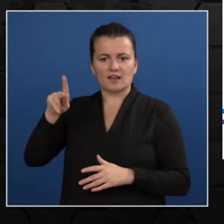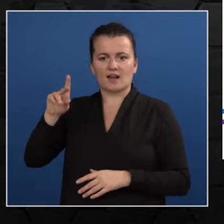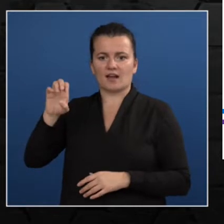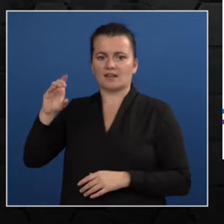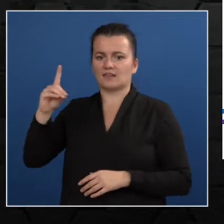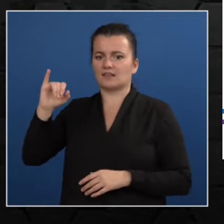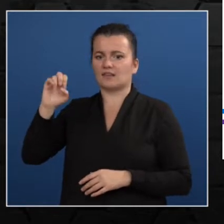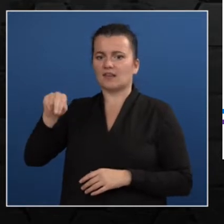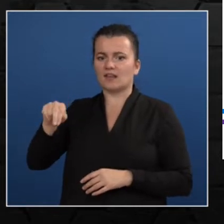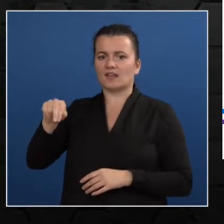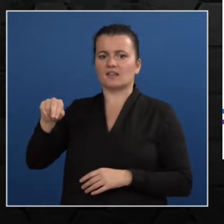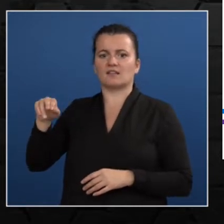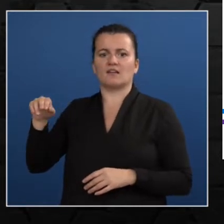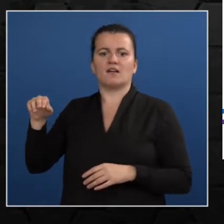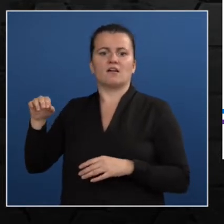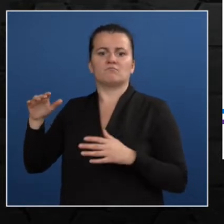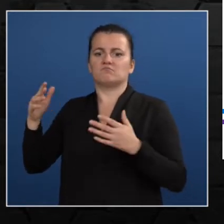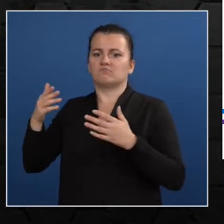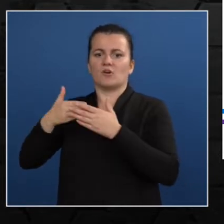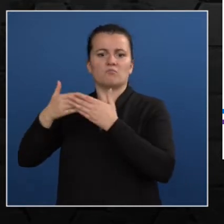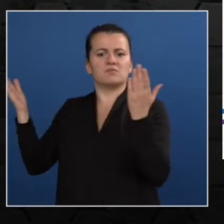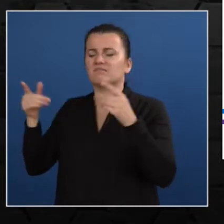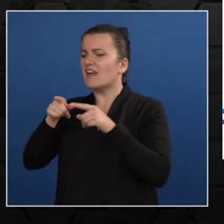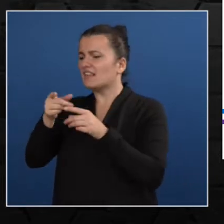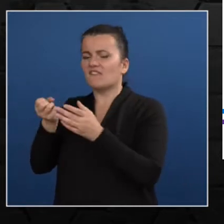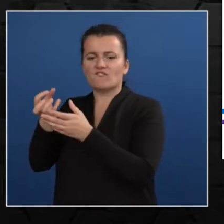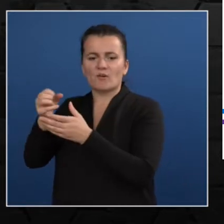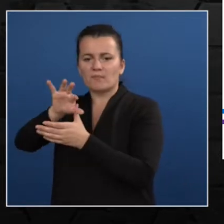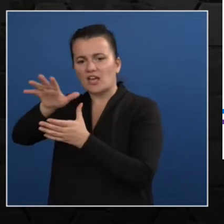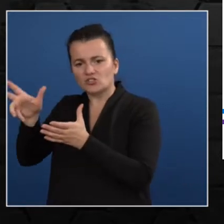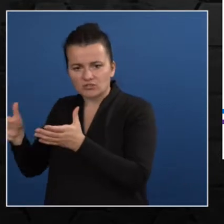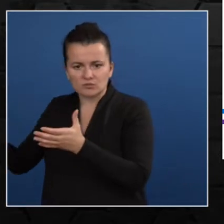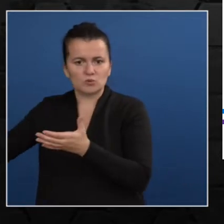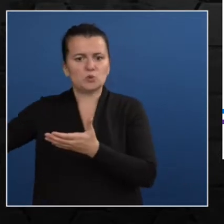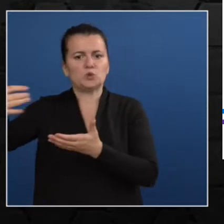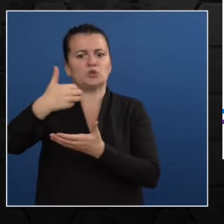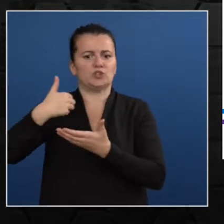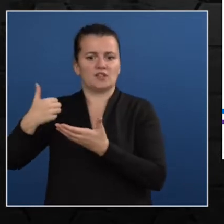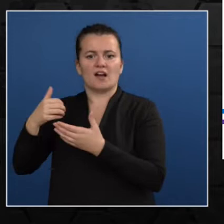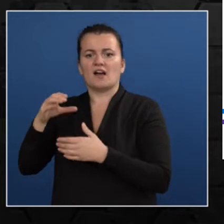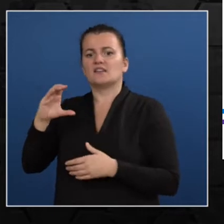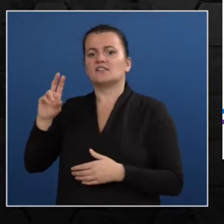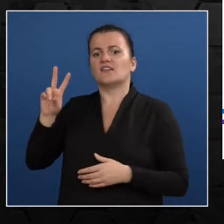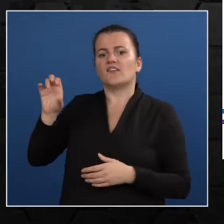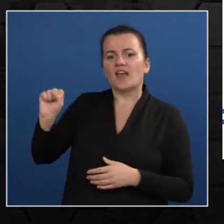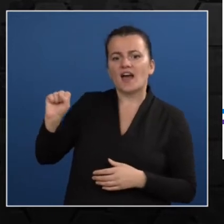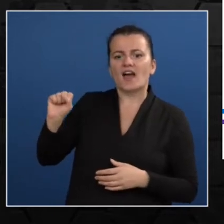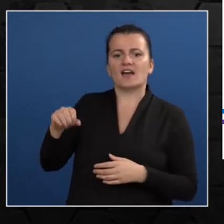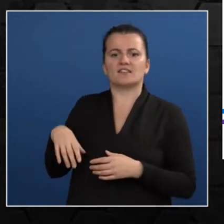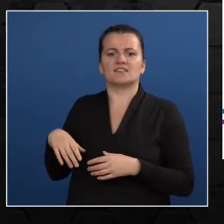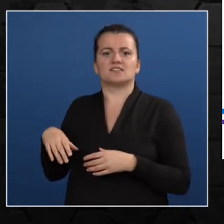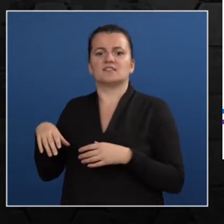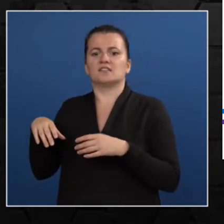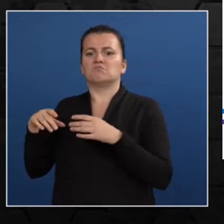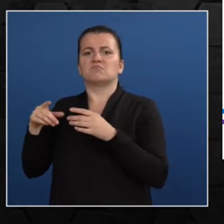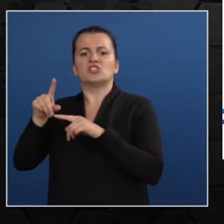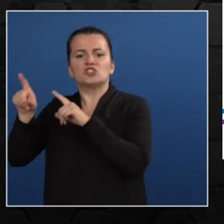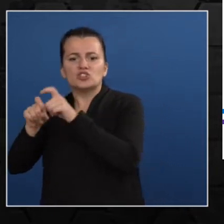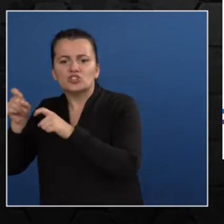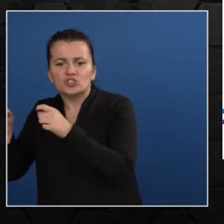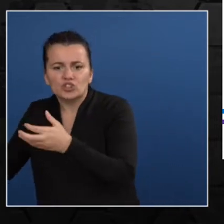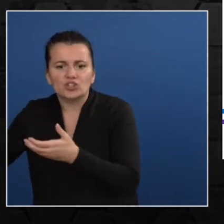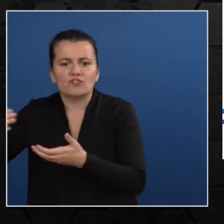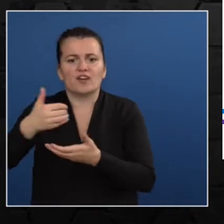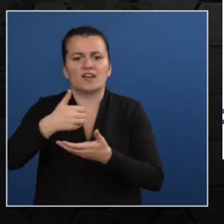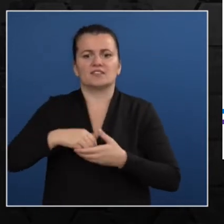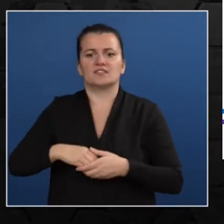can see that it is like standing out from this domain as well. That's because you also deal with statistics